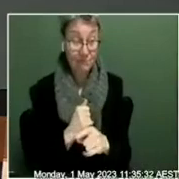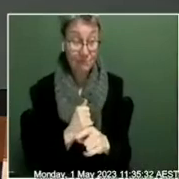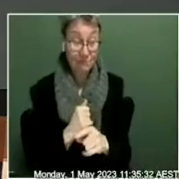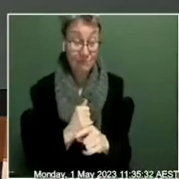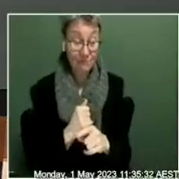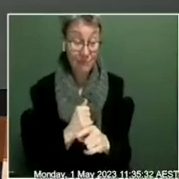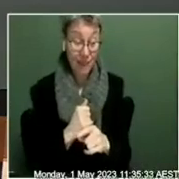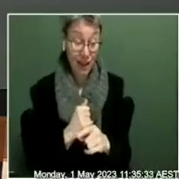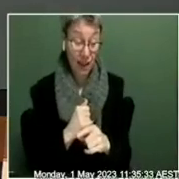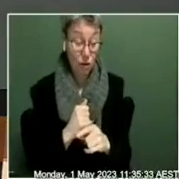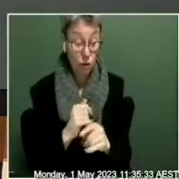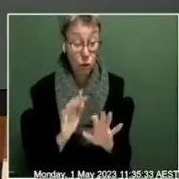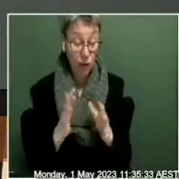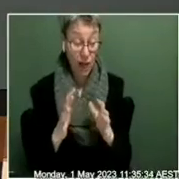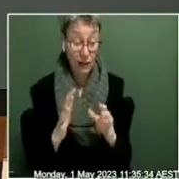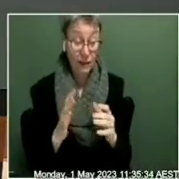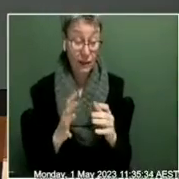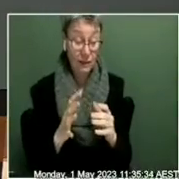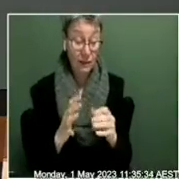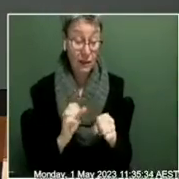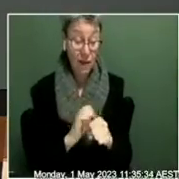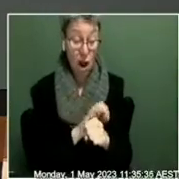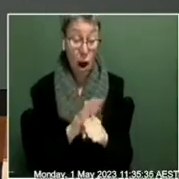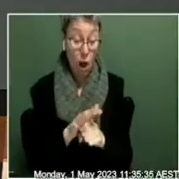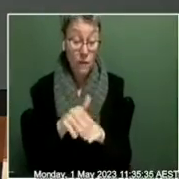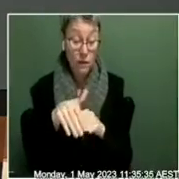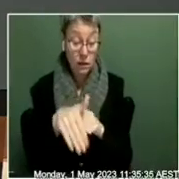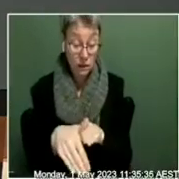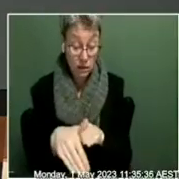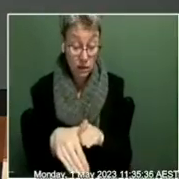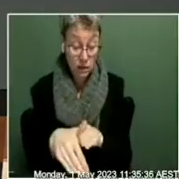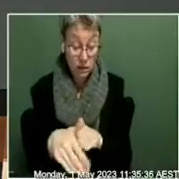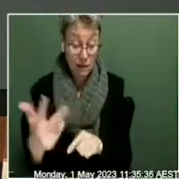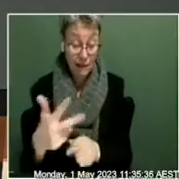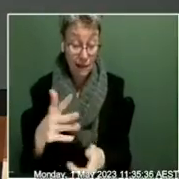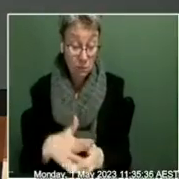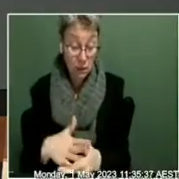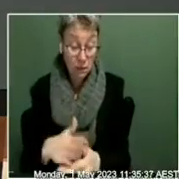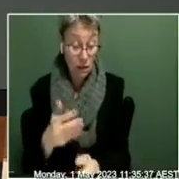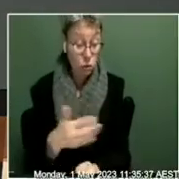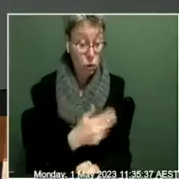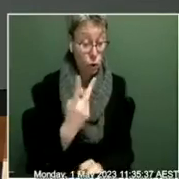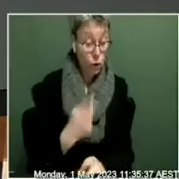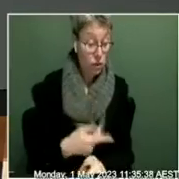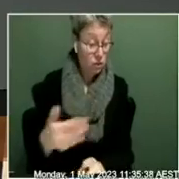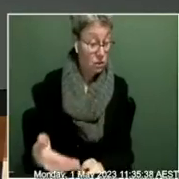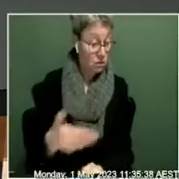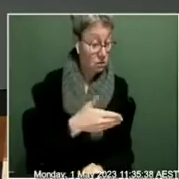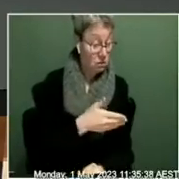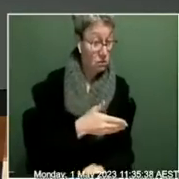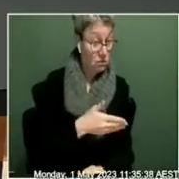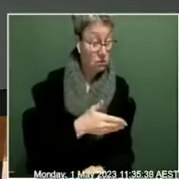not long after the strategy was released, was it 5 years ago? And then we've had these forums to have an